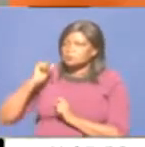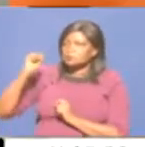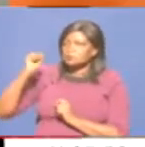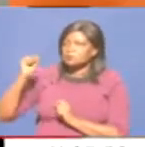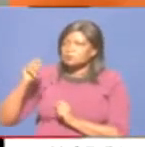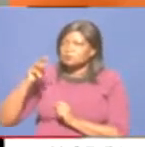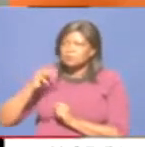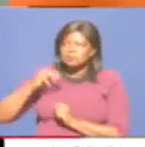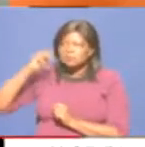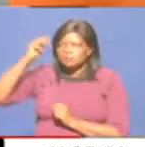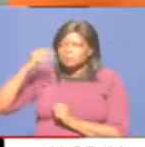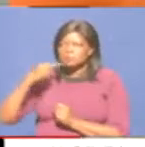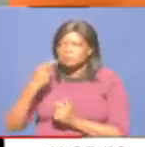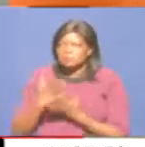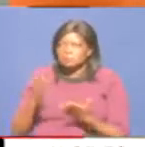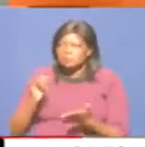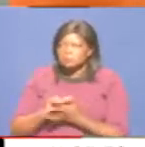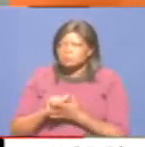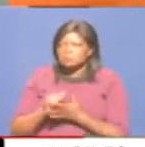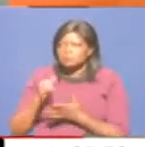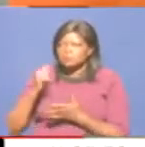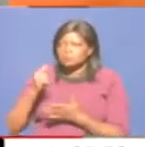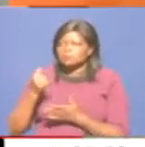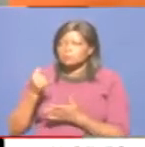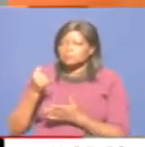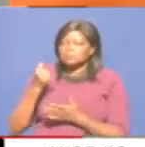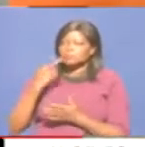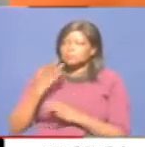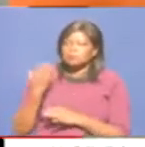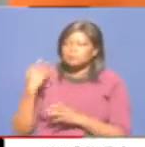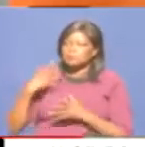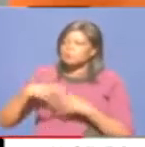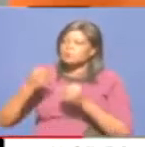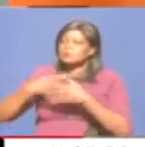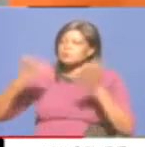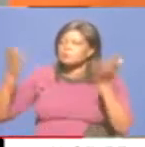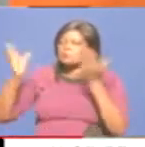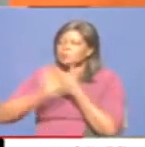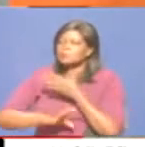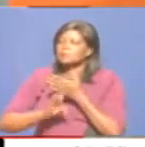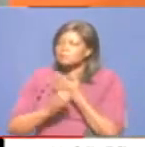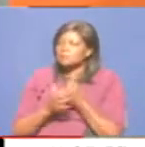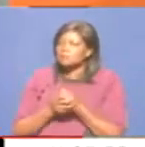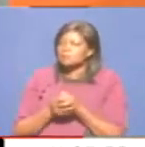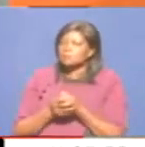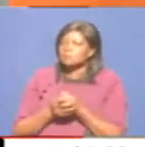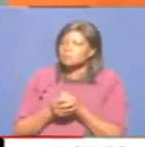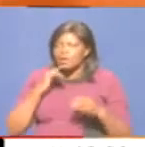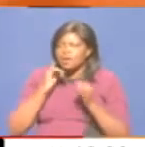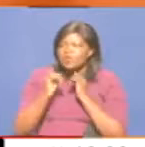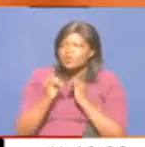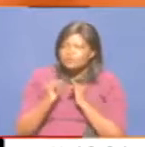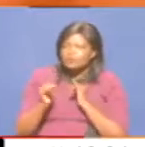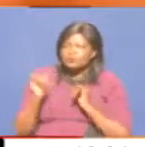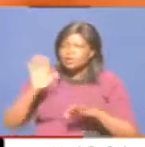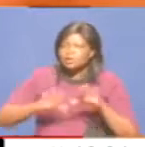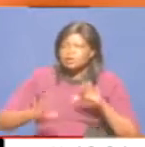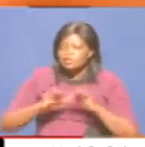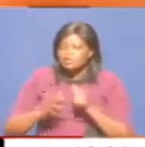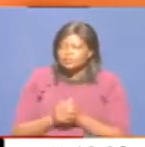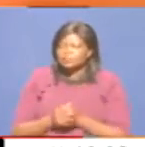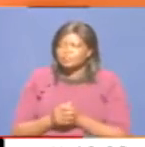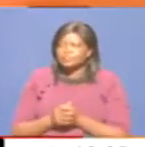seeing things that we never used to see. You can traverse any part of the country. We are largely peaceful. You touch on that. First things first,